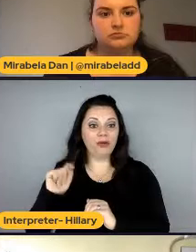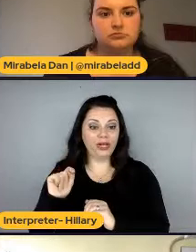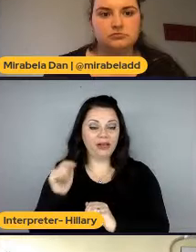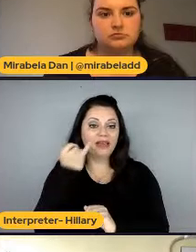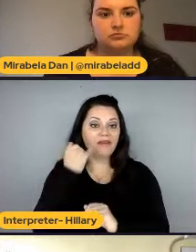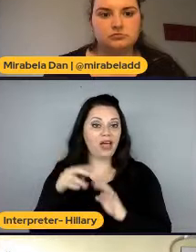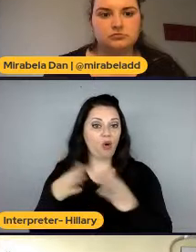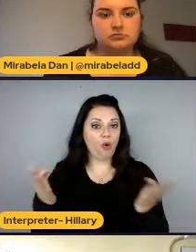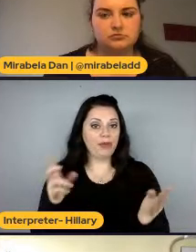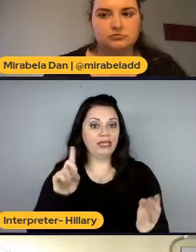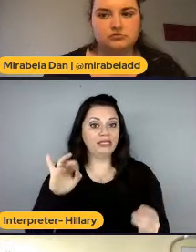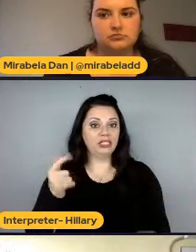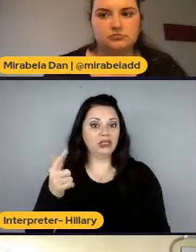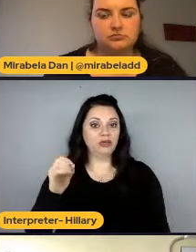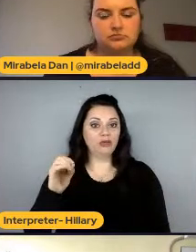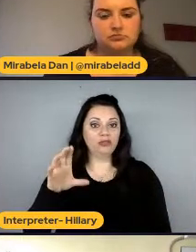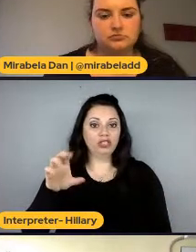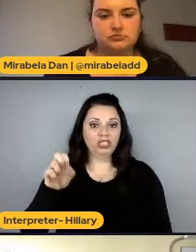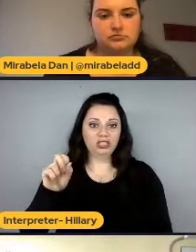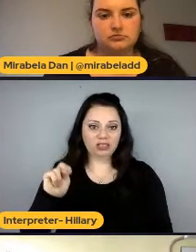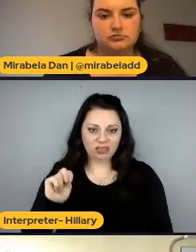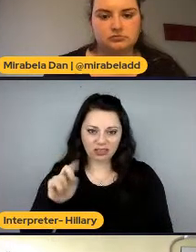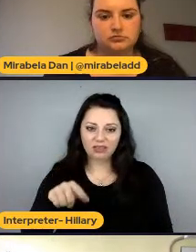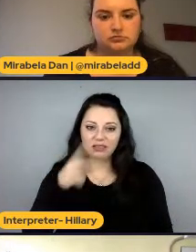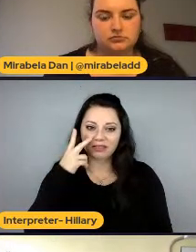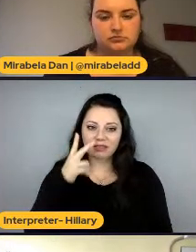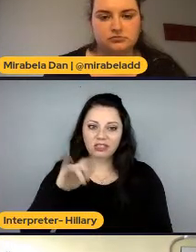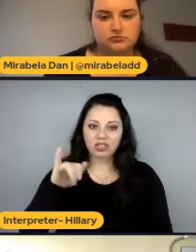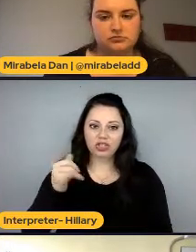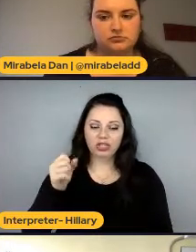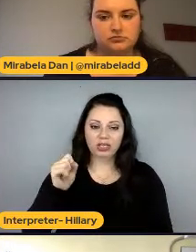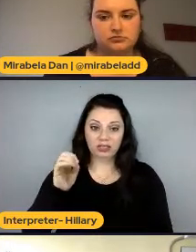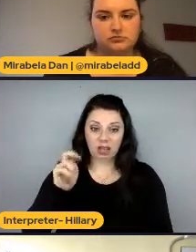open the DigitalOcean one, we see this JSON.